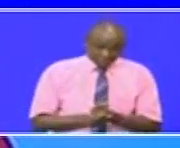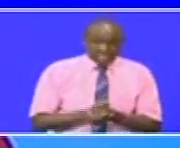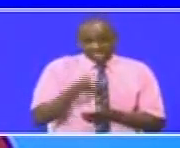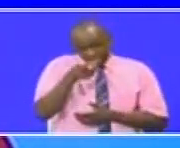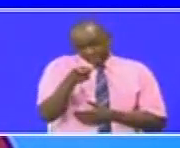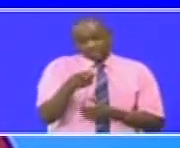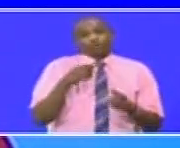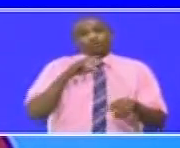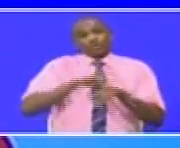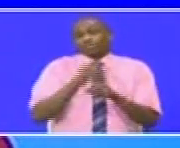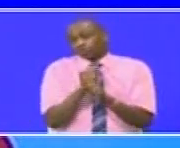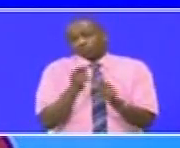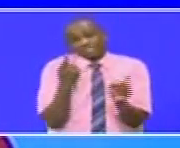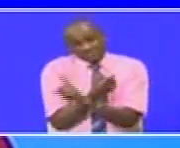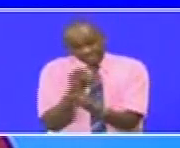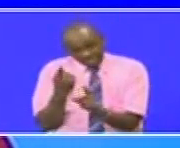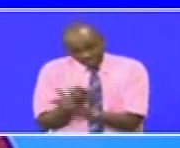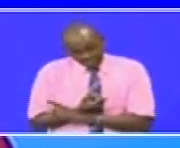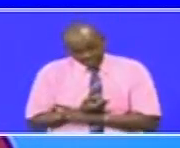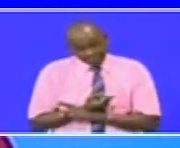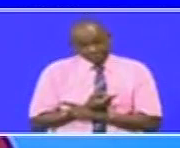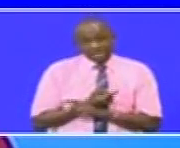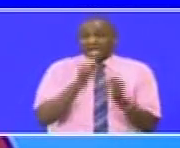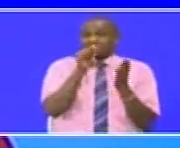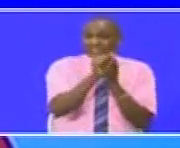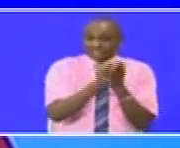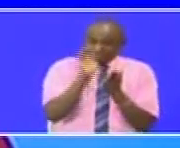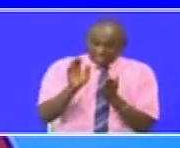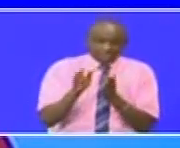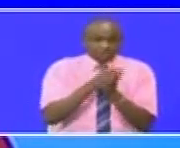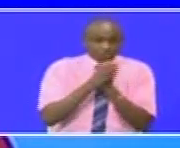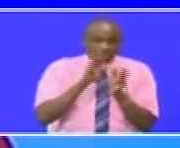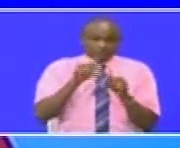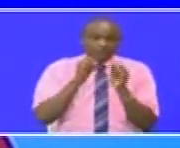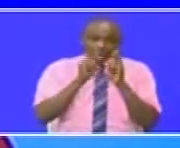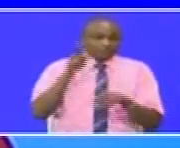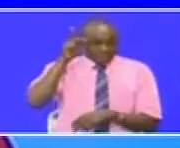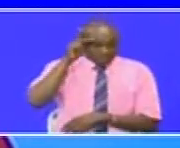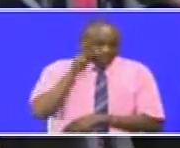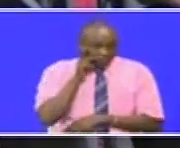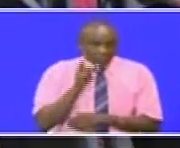secure employment to be rolled out under its shared growth agenda. Philip Kitani has more.